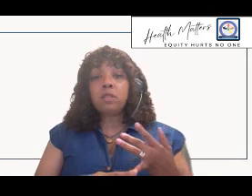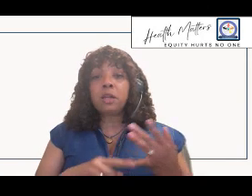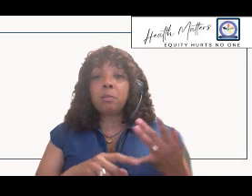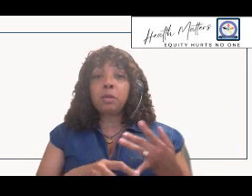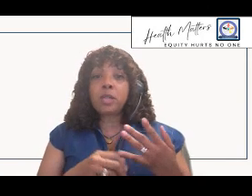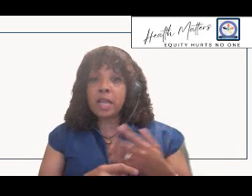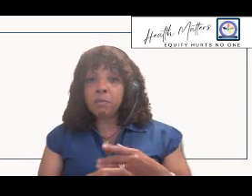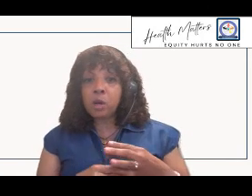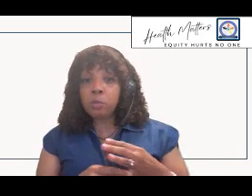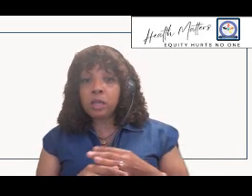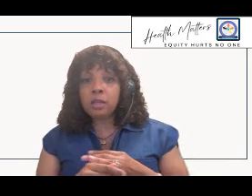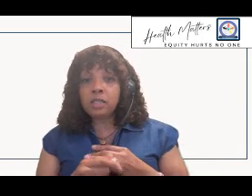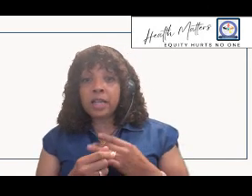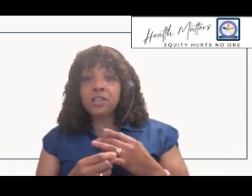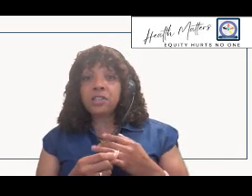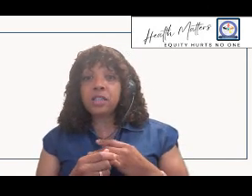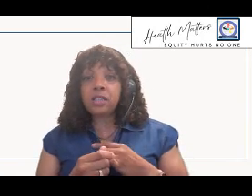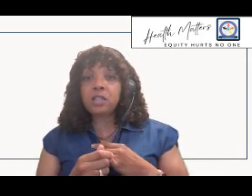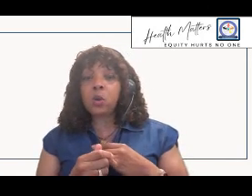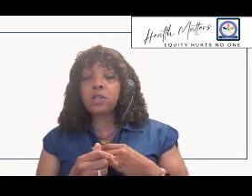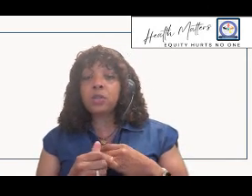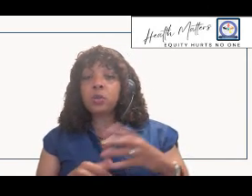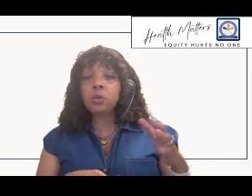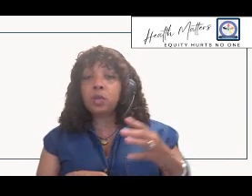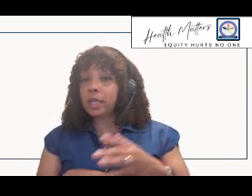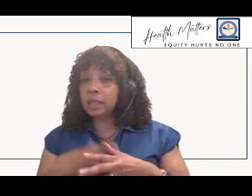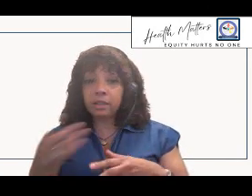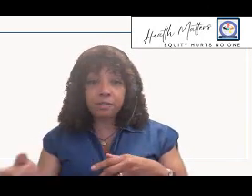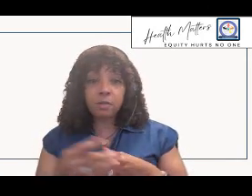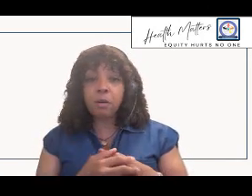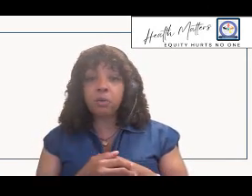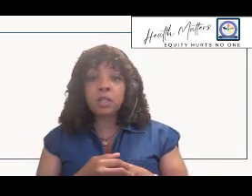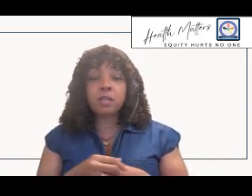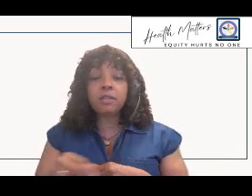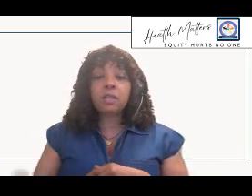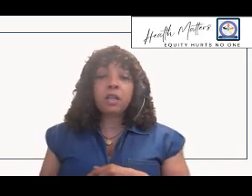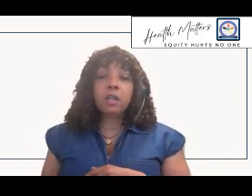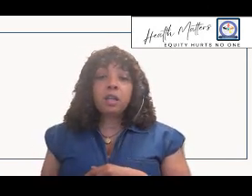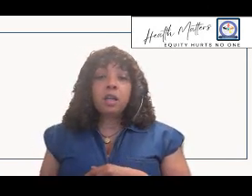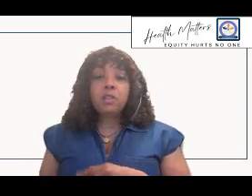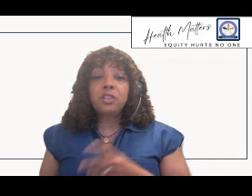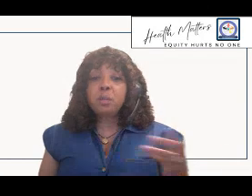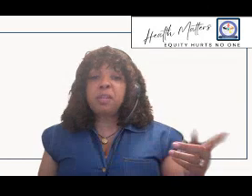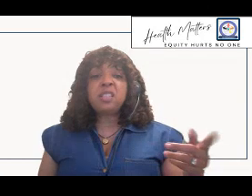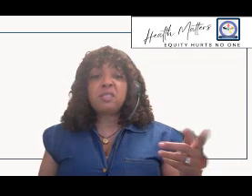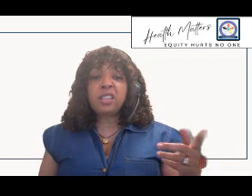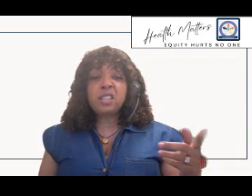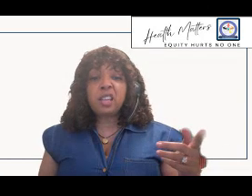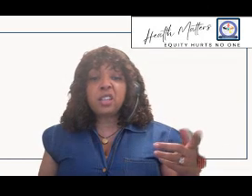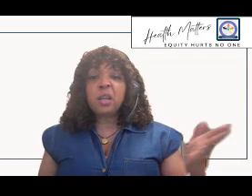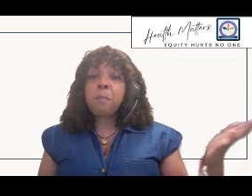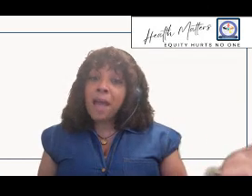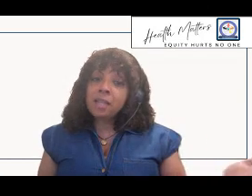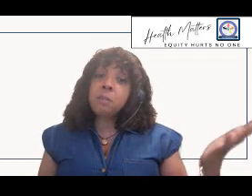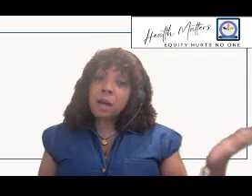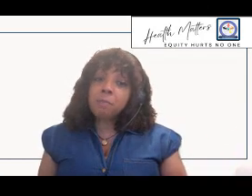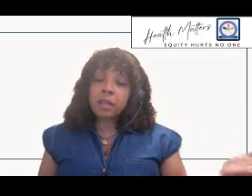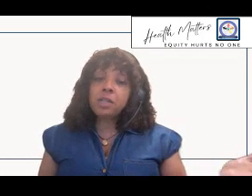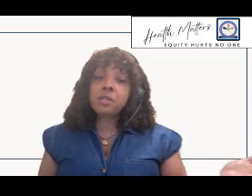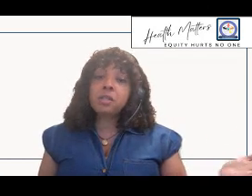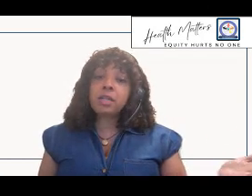One, did a bill name NOMHE as an agency that is going to, again, lift components of it? Did a piece of legislation